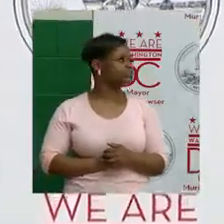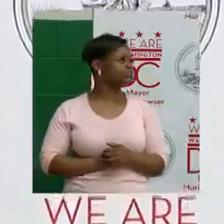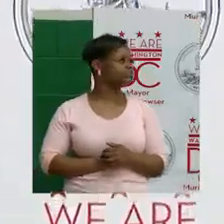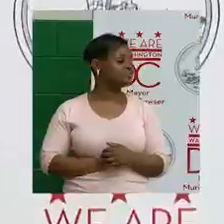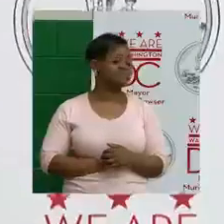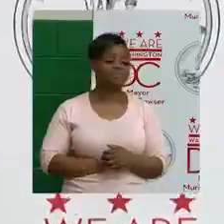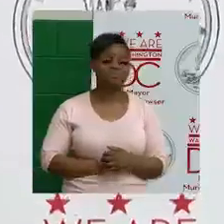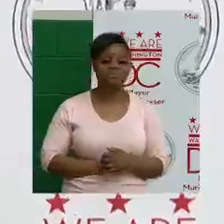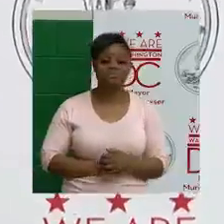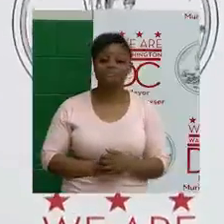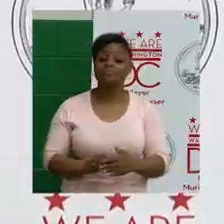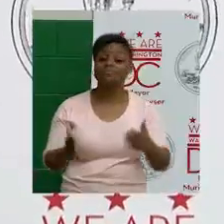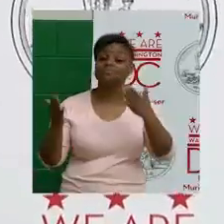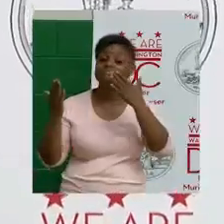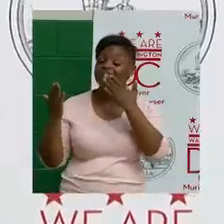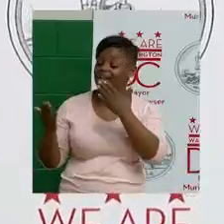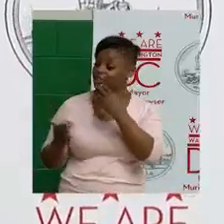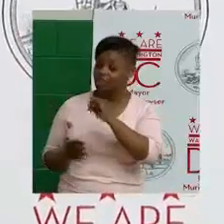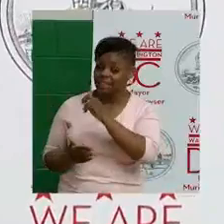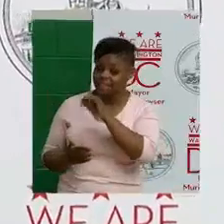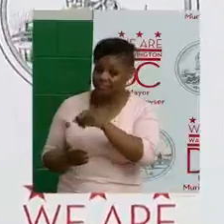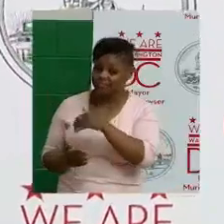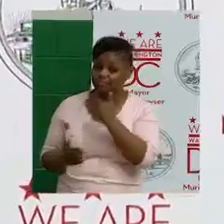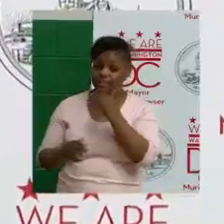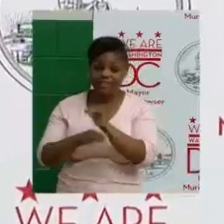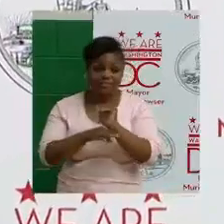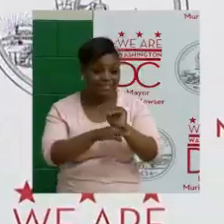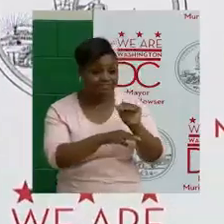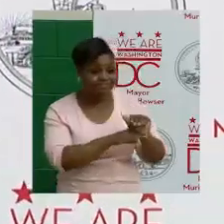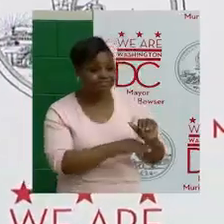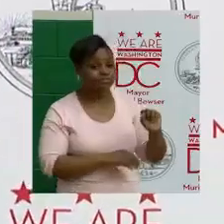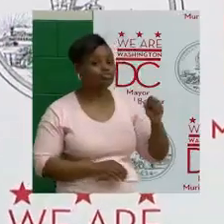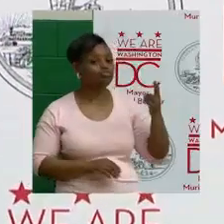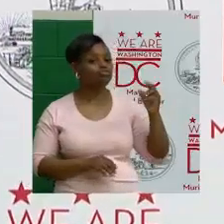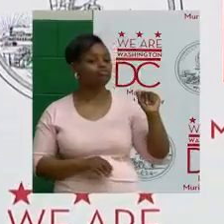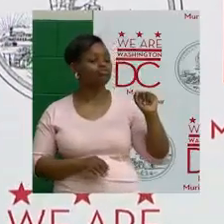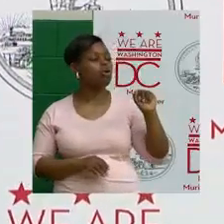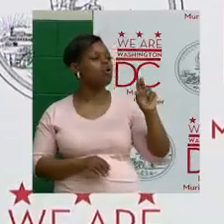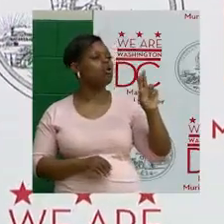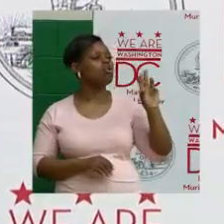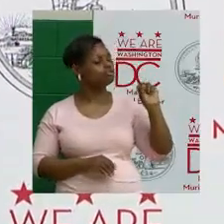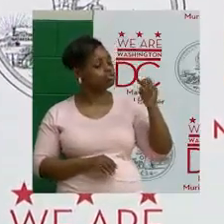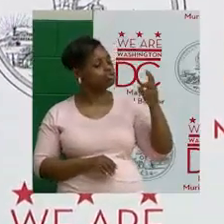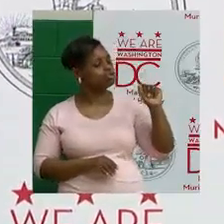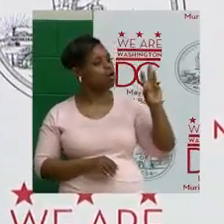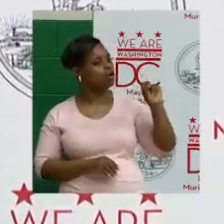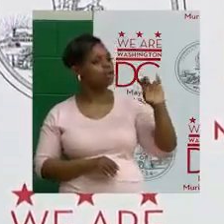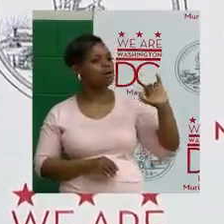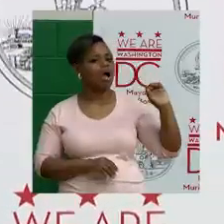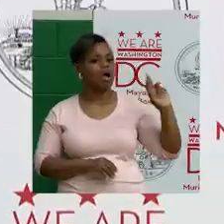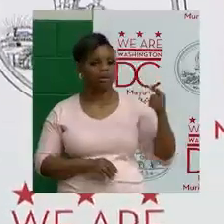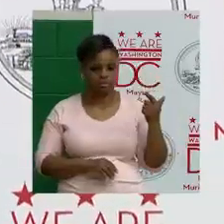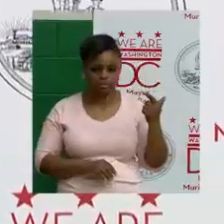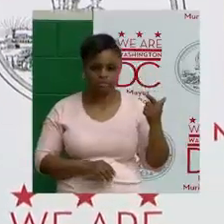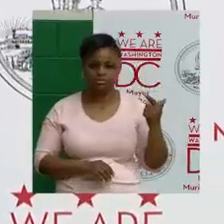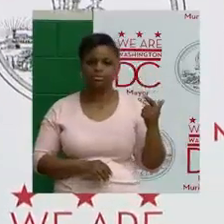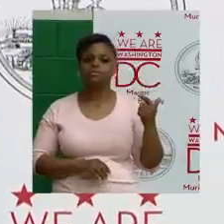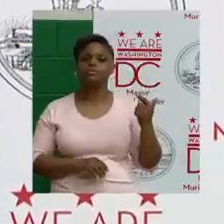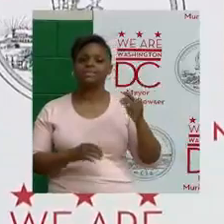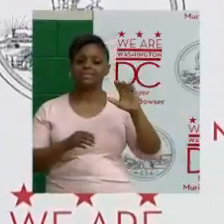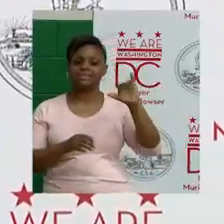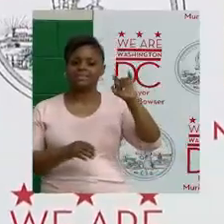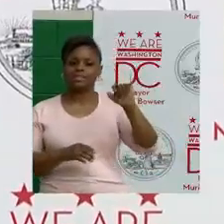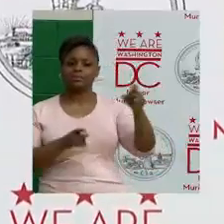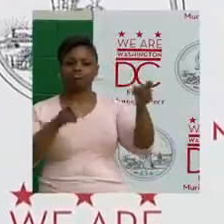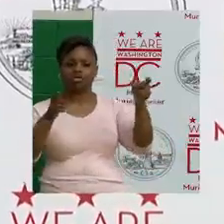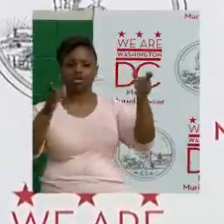Thank you, Jenny, and good evening. I am Rashad Young, the city administrator for the District of Columbia. I'm going to talk a little bit about our priorities and